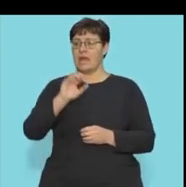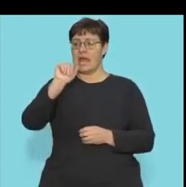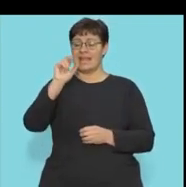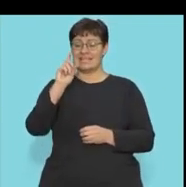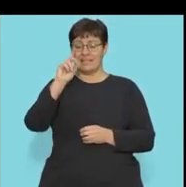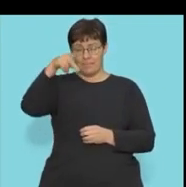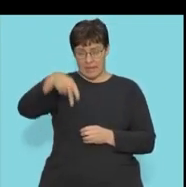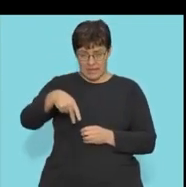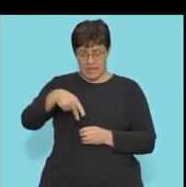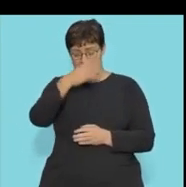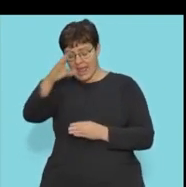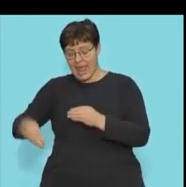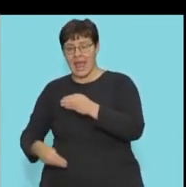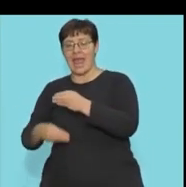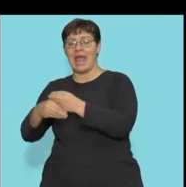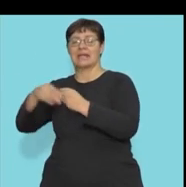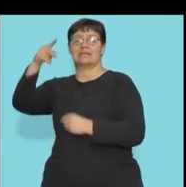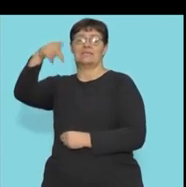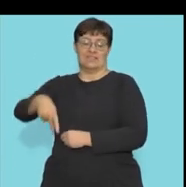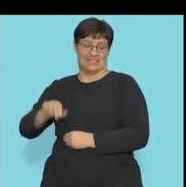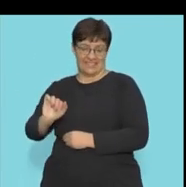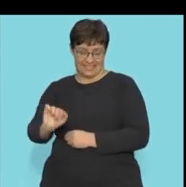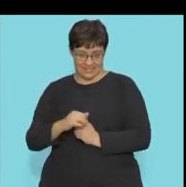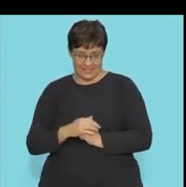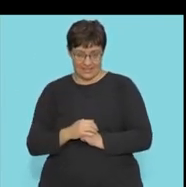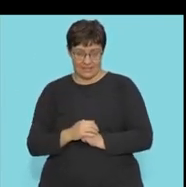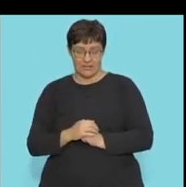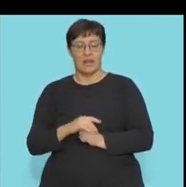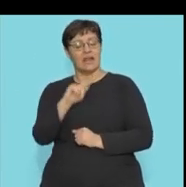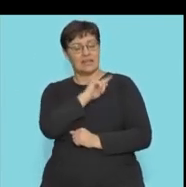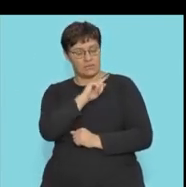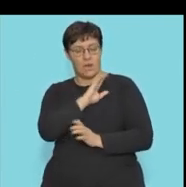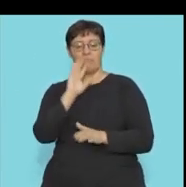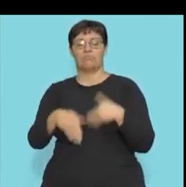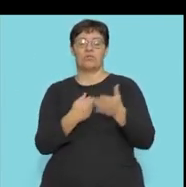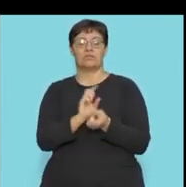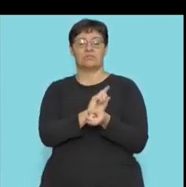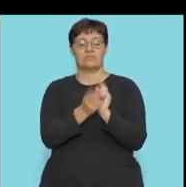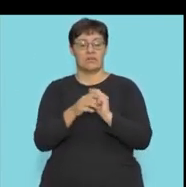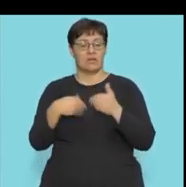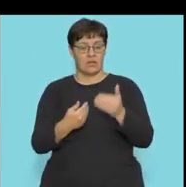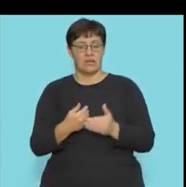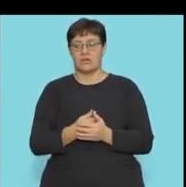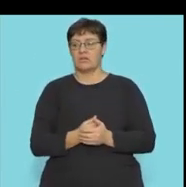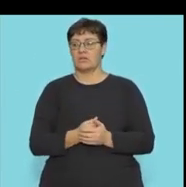adenosine diphosphate and adds a phosphate. And hence we refer to this process